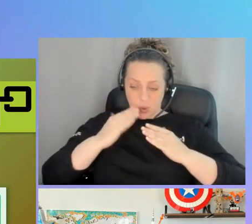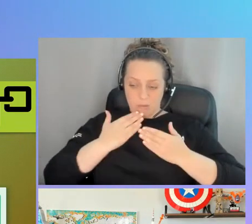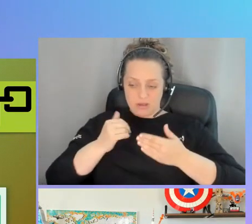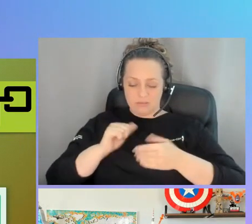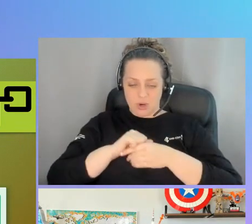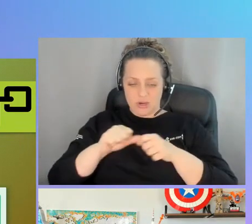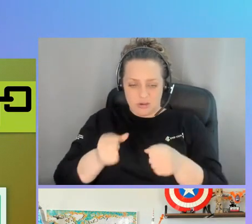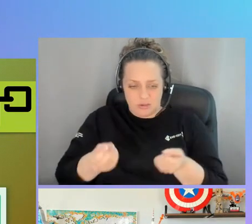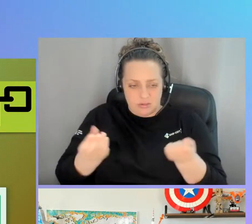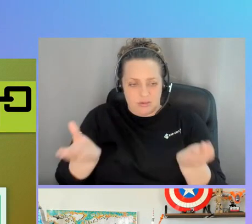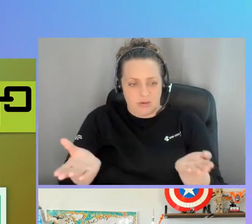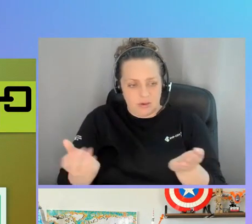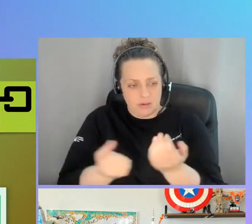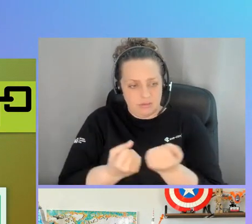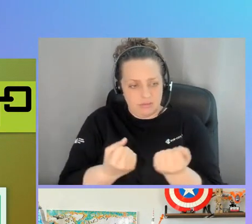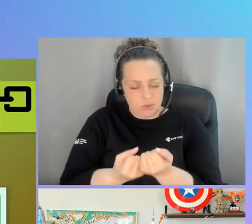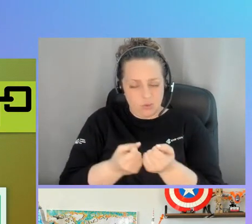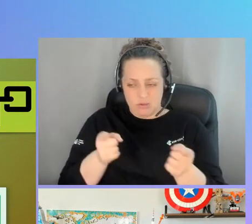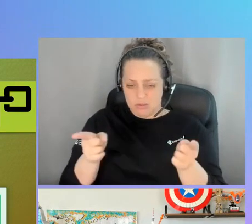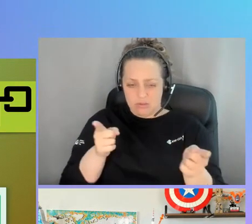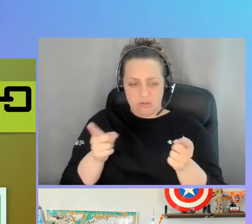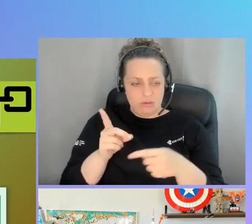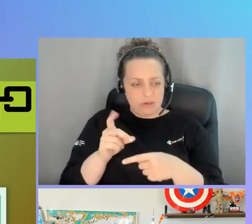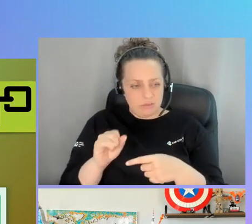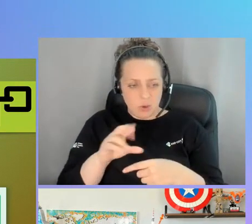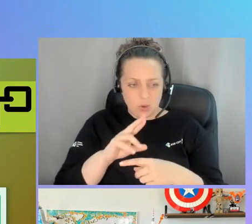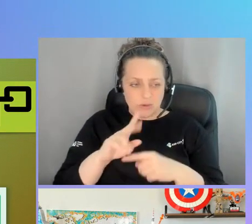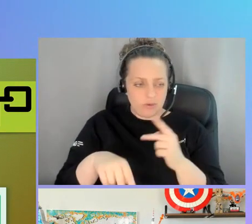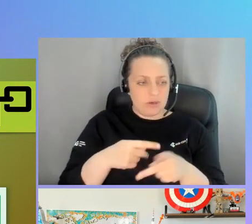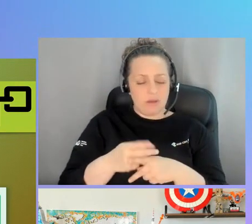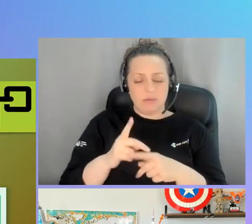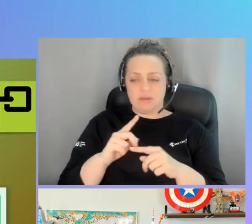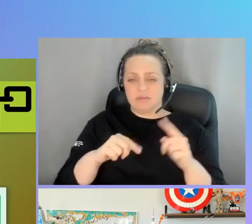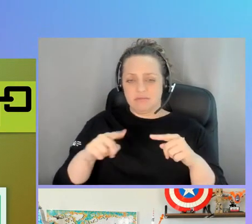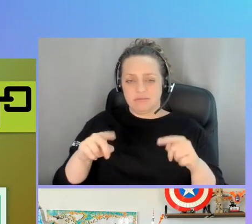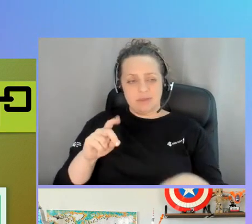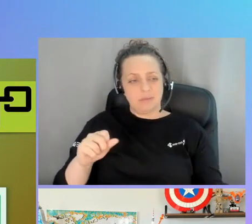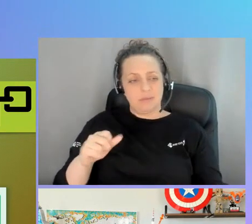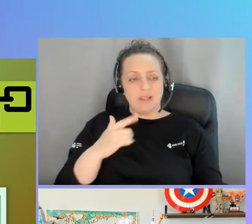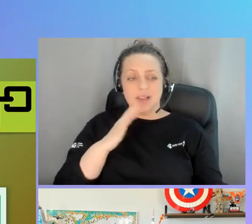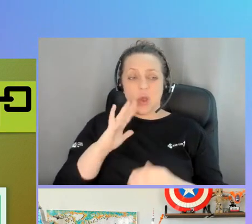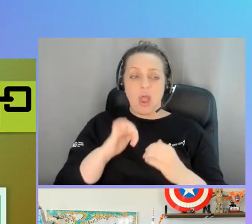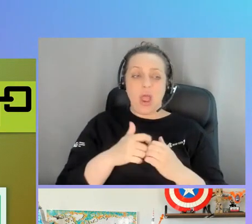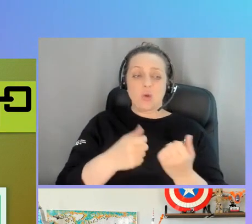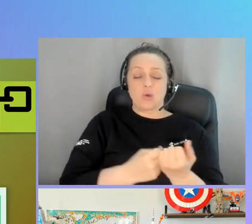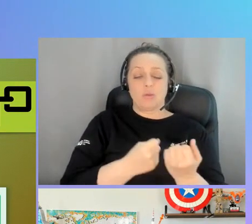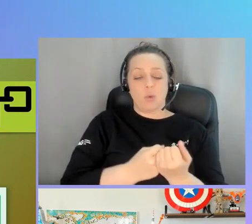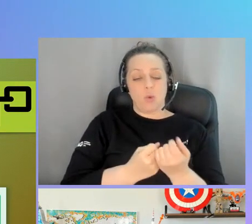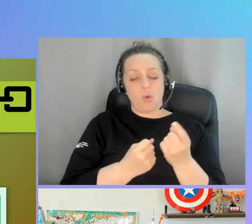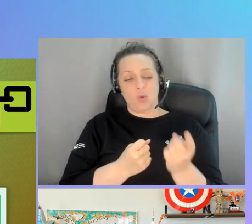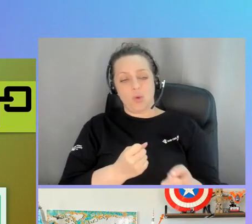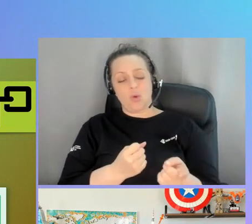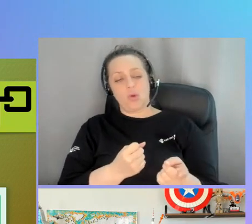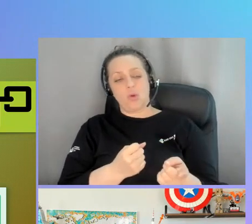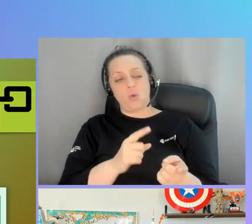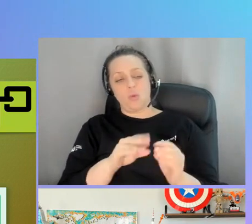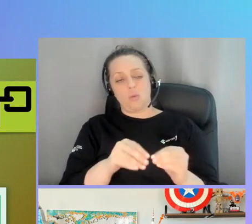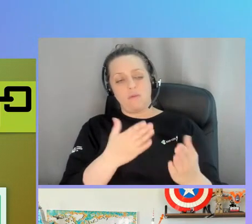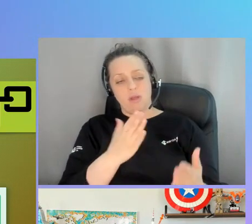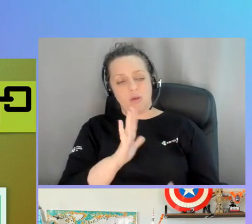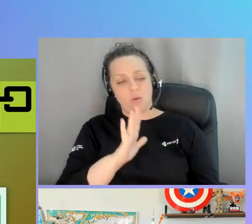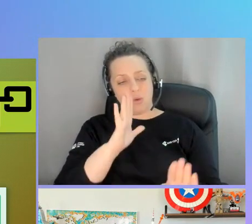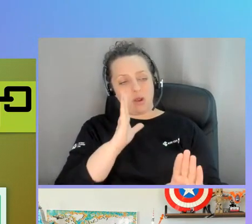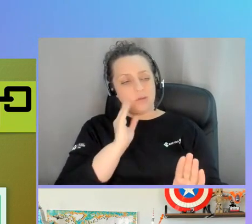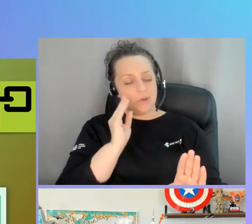to support somebody with a disability or different types of disabilities, right? Because how you support somebody and provide a great